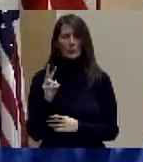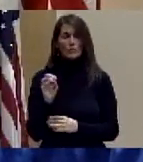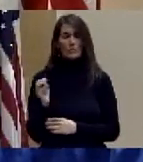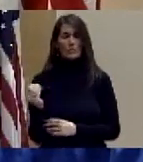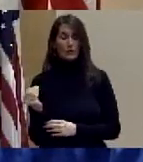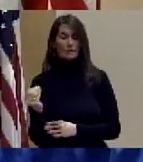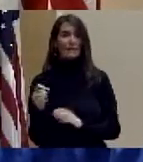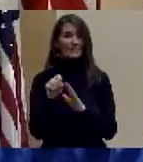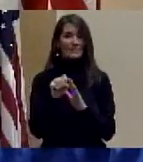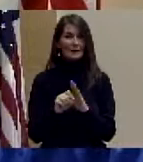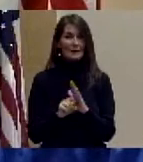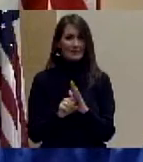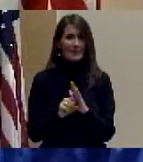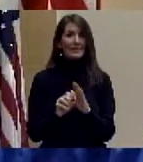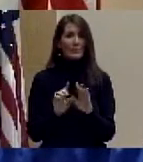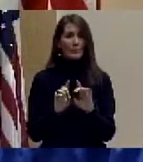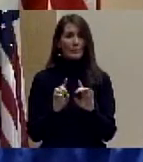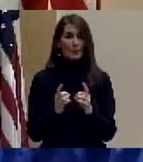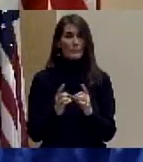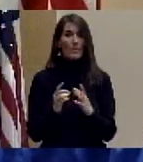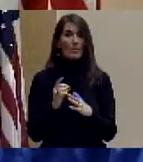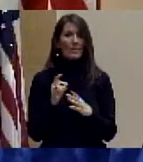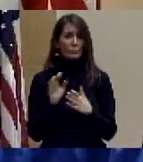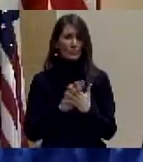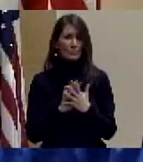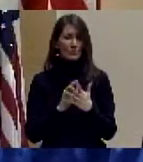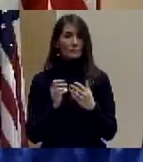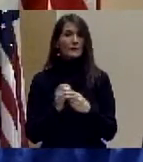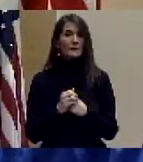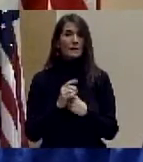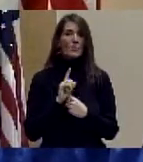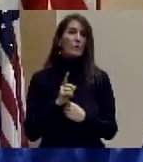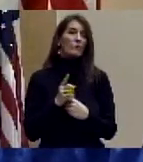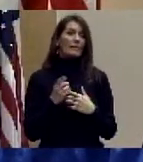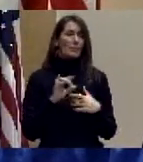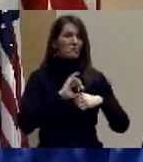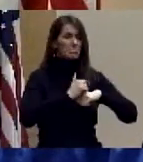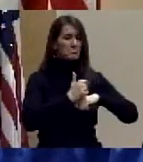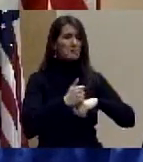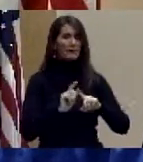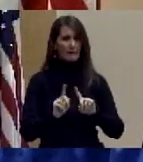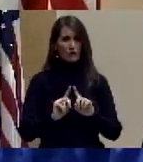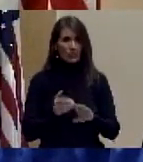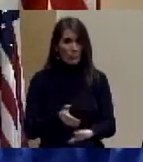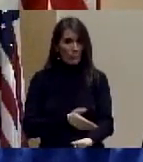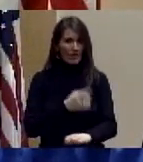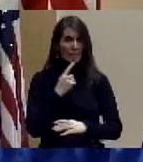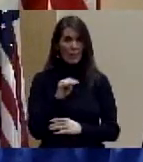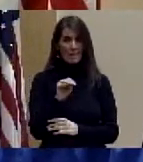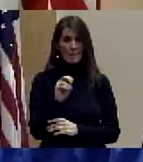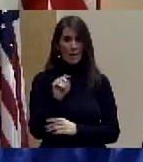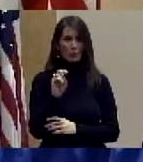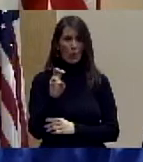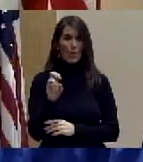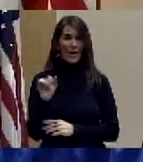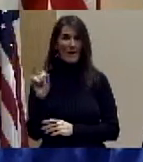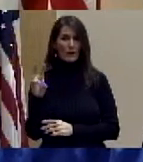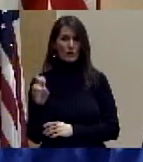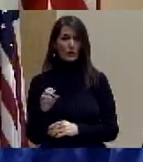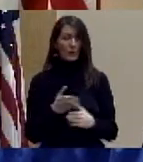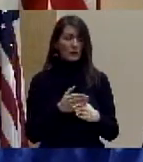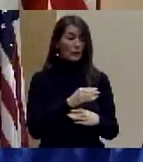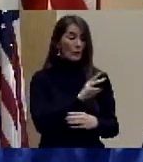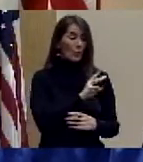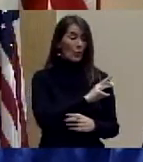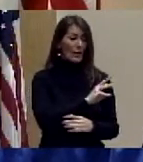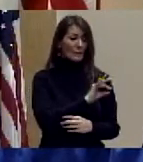State Department of Transportation made significant safety and infrastructure improvements to Monroe Avenue between Westfall